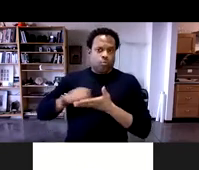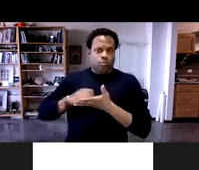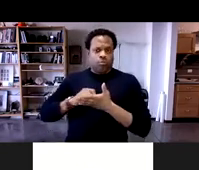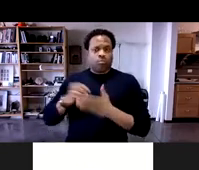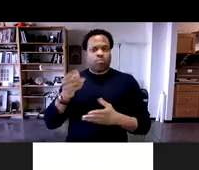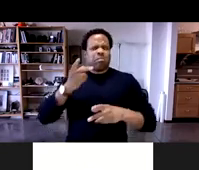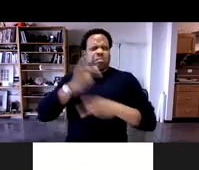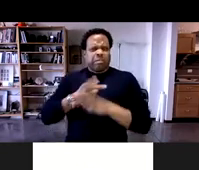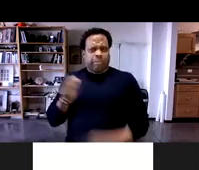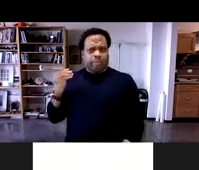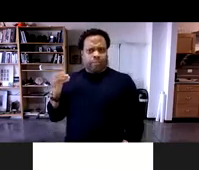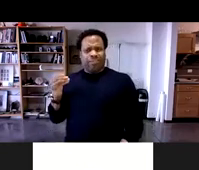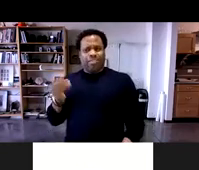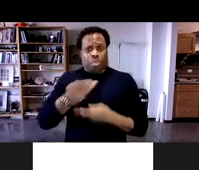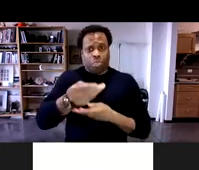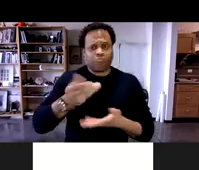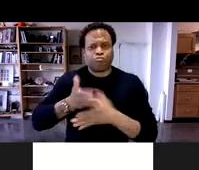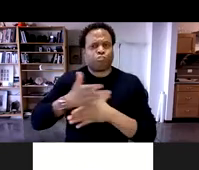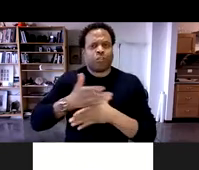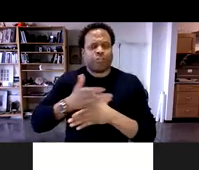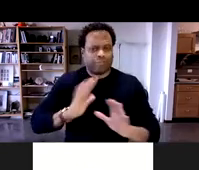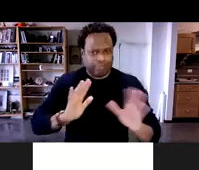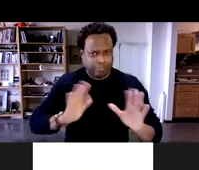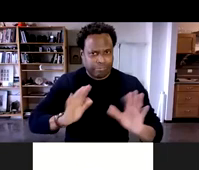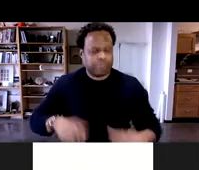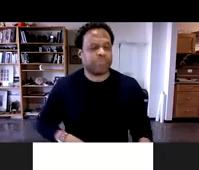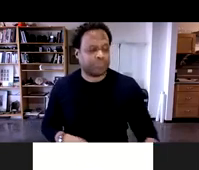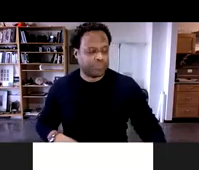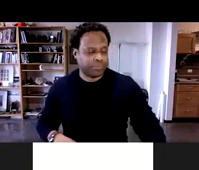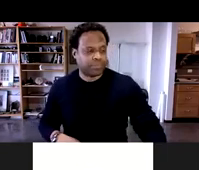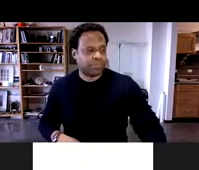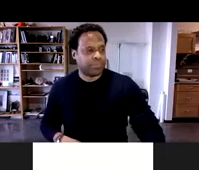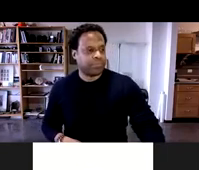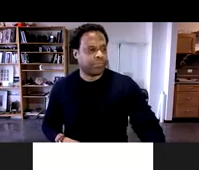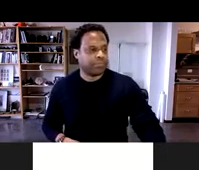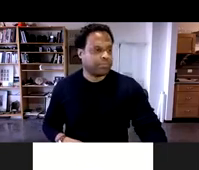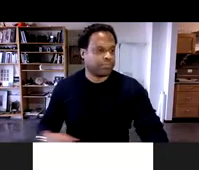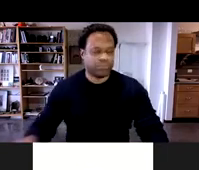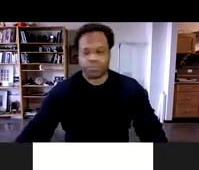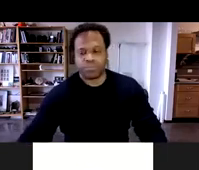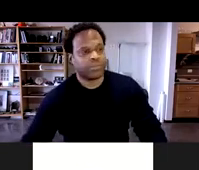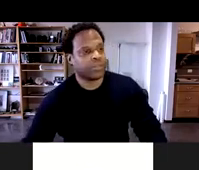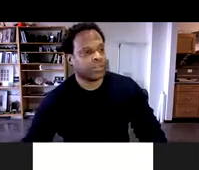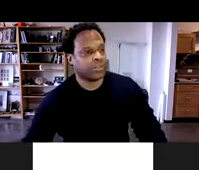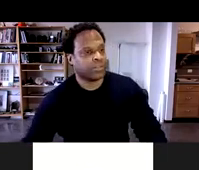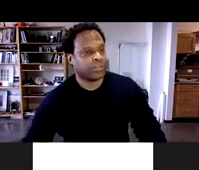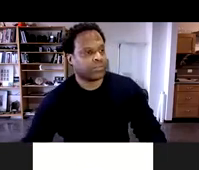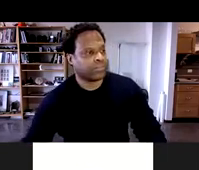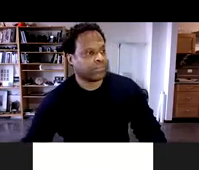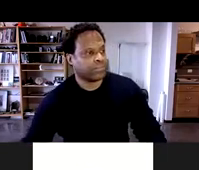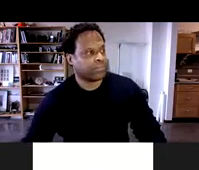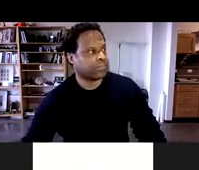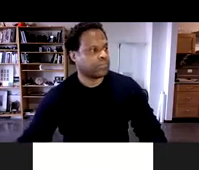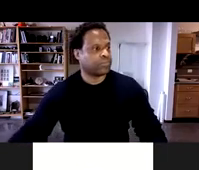piece of paper or something like that. And if they ever need any note sharing back and forth, they can just sort of hold on to that if they need it.